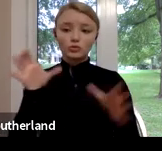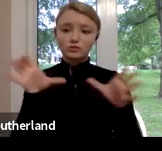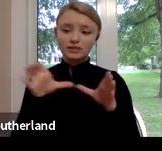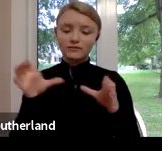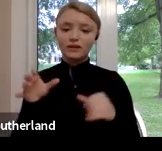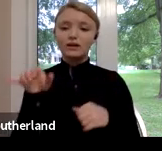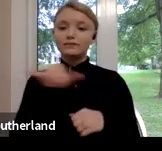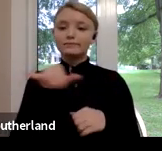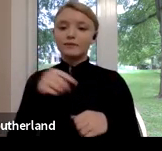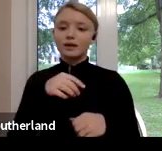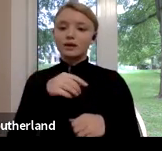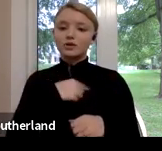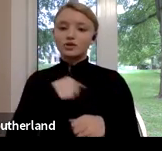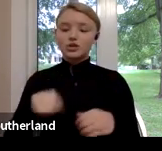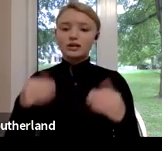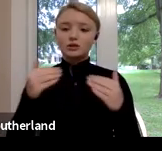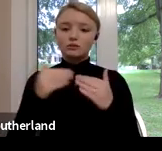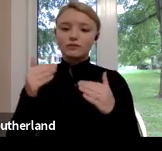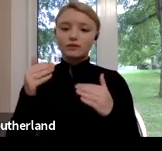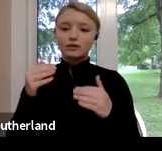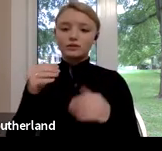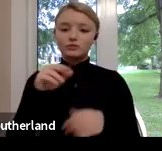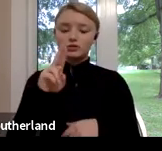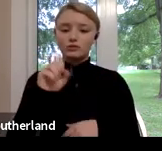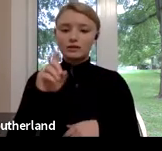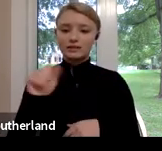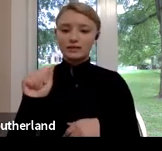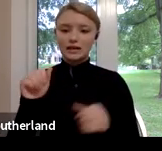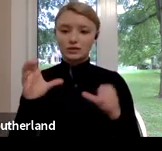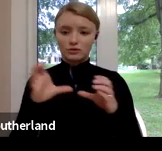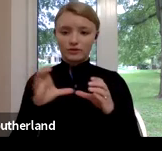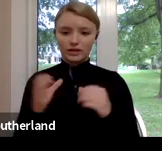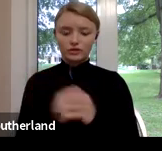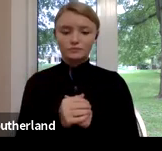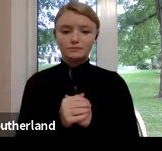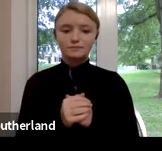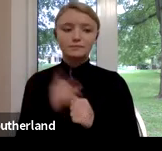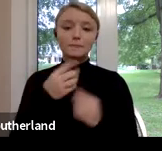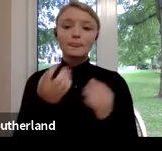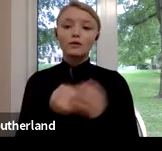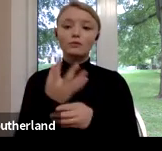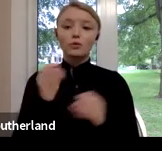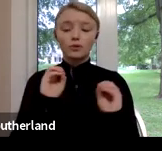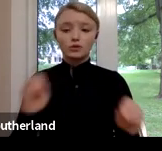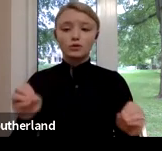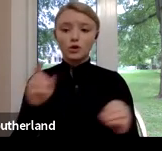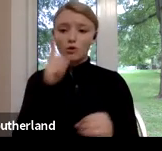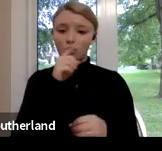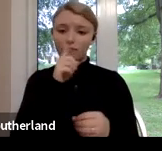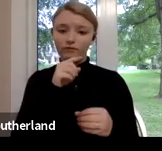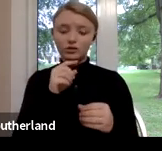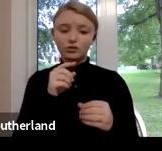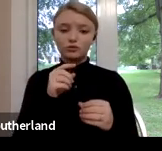the USDA organic certification. They are grown with no artificial fertilizers,